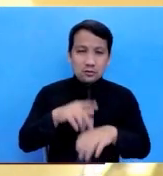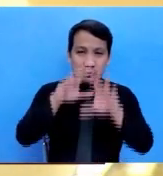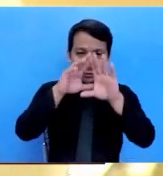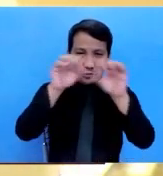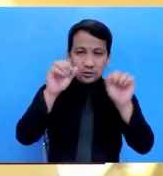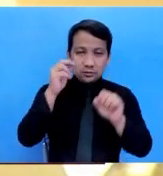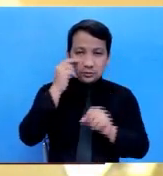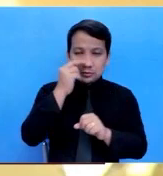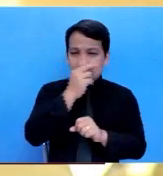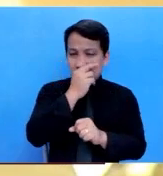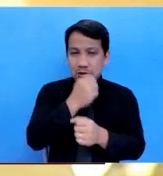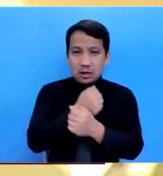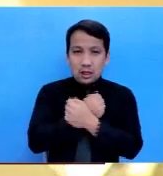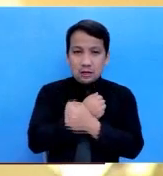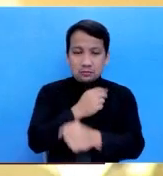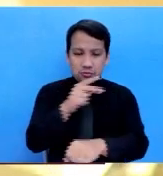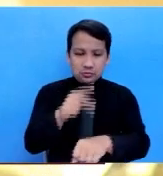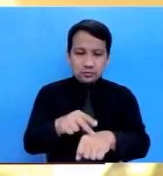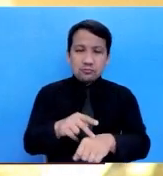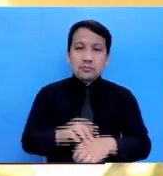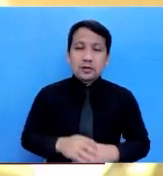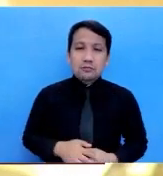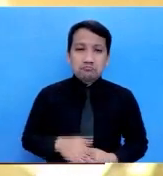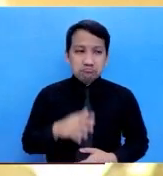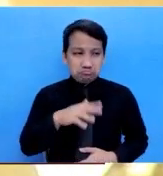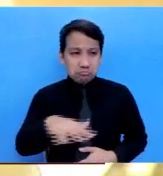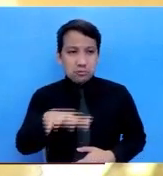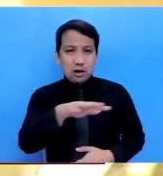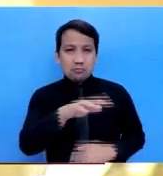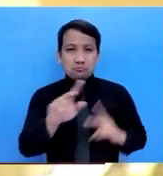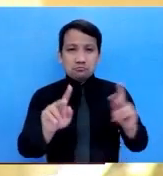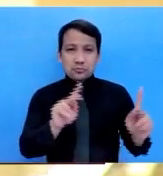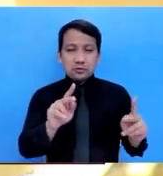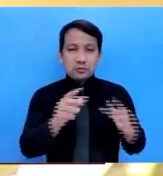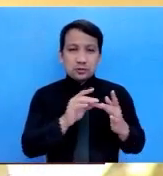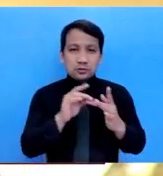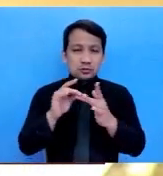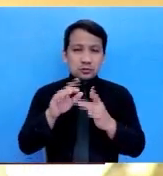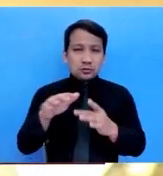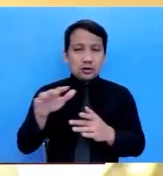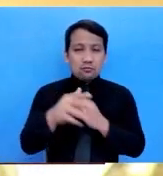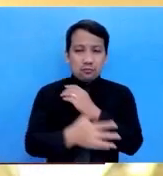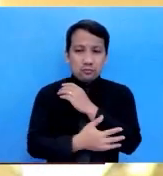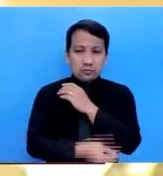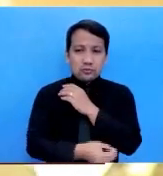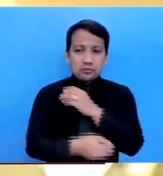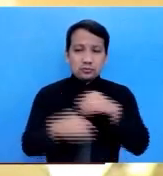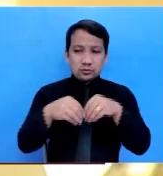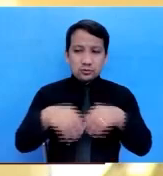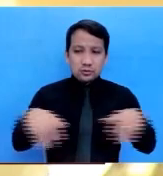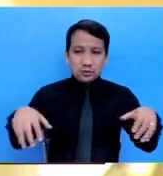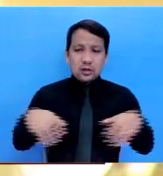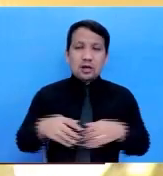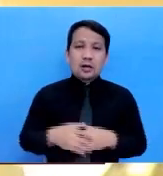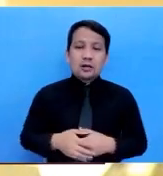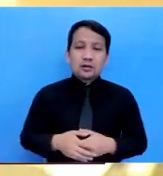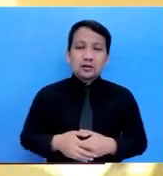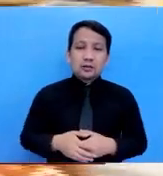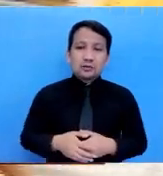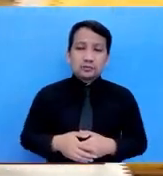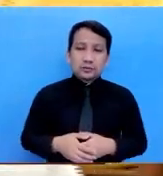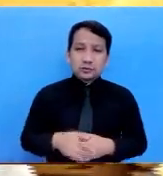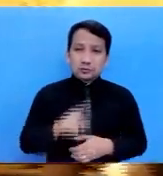love for our country and our people, especially the poor and the marginalized, is